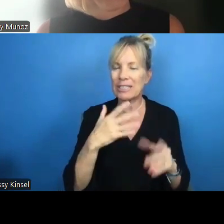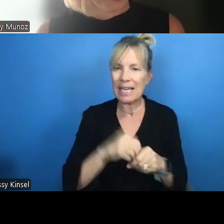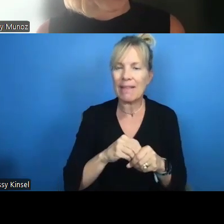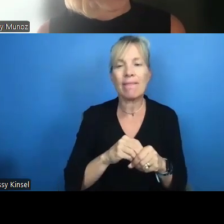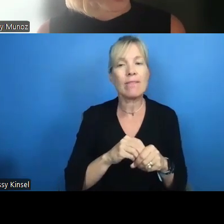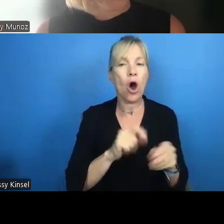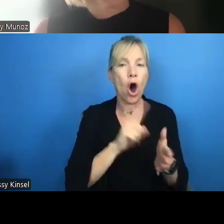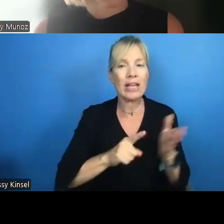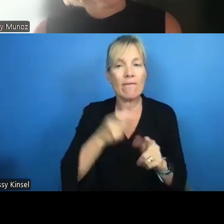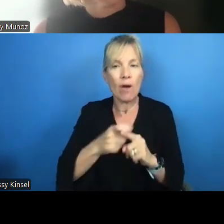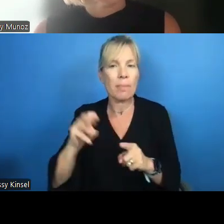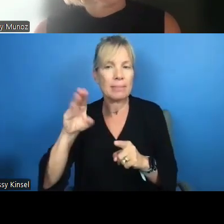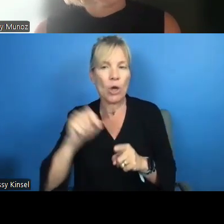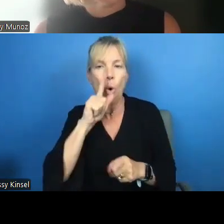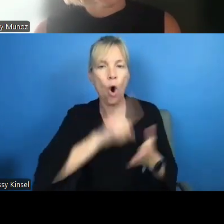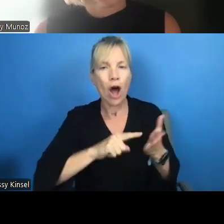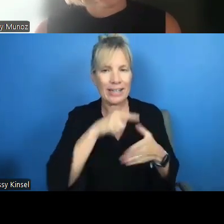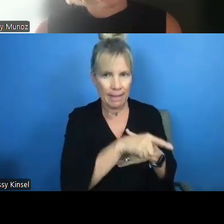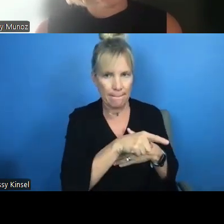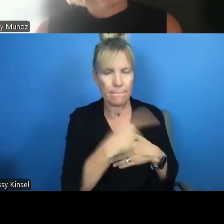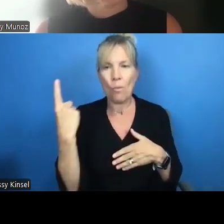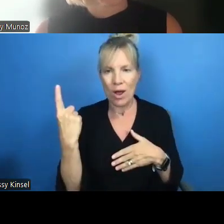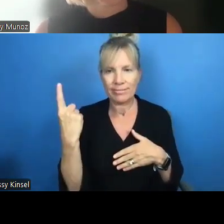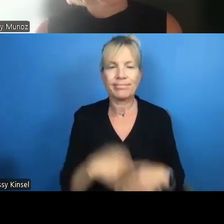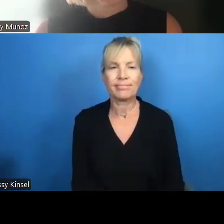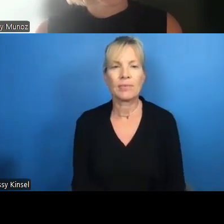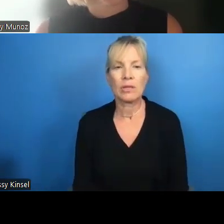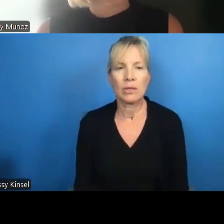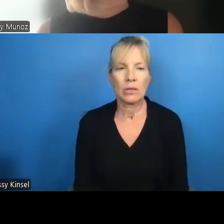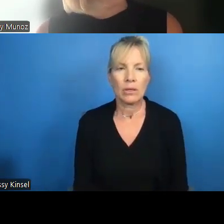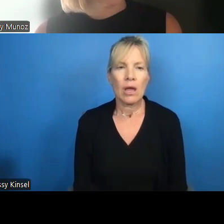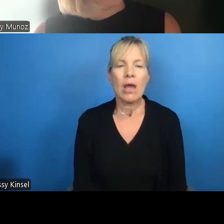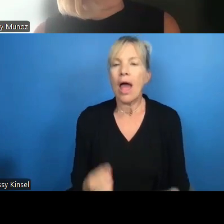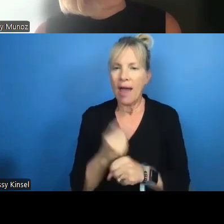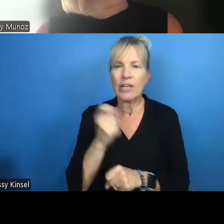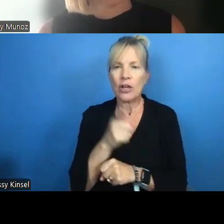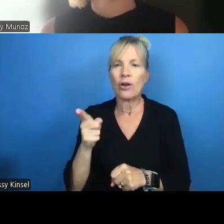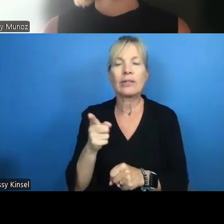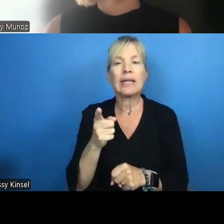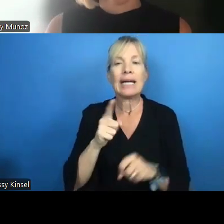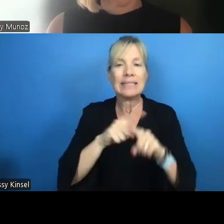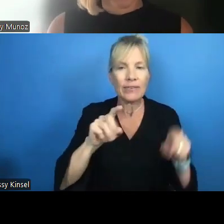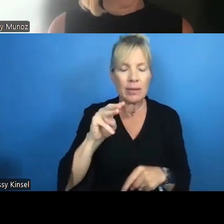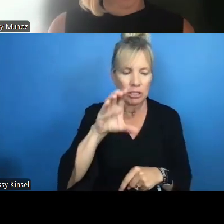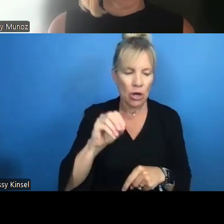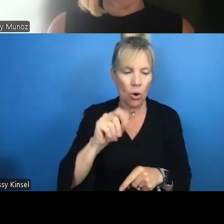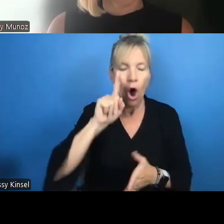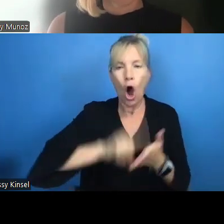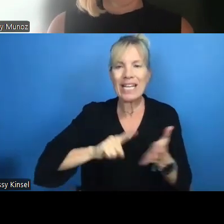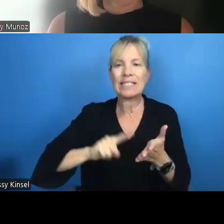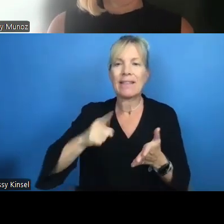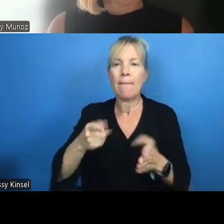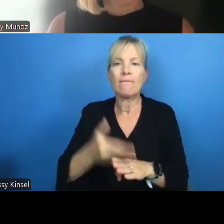auditing MCO. Each year, they are audited by a different MCO than in the previous